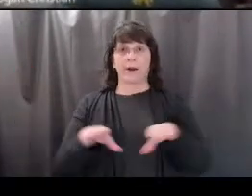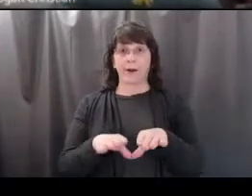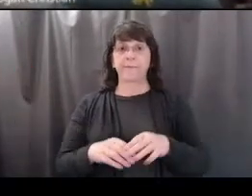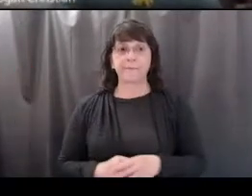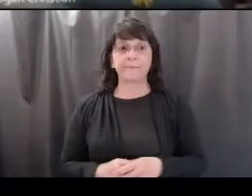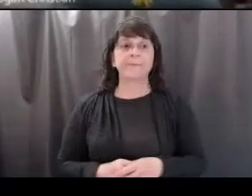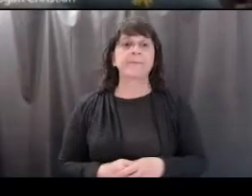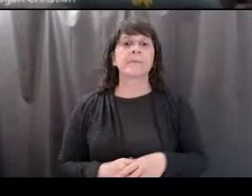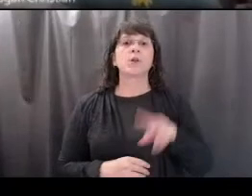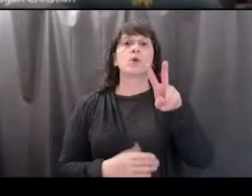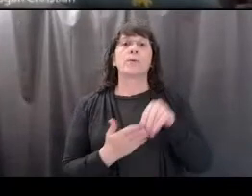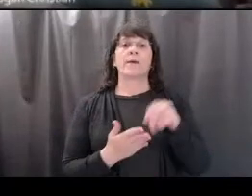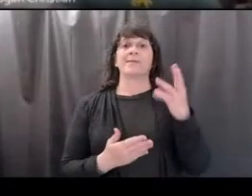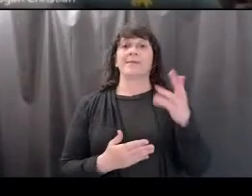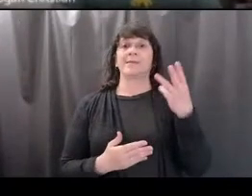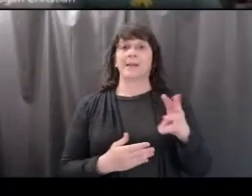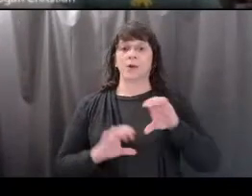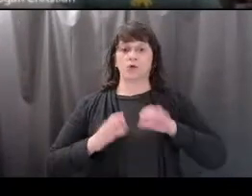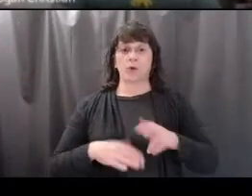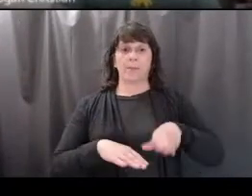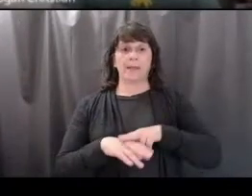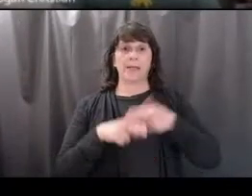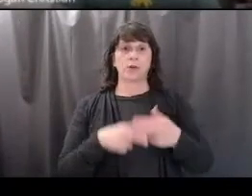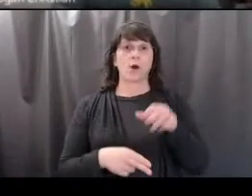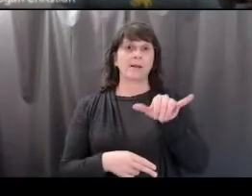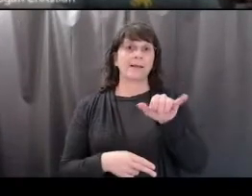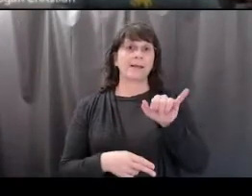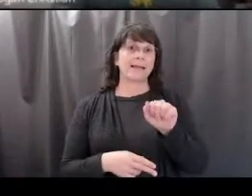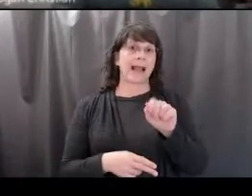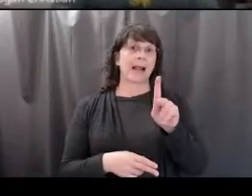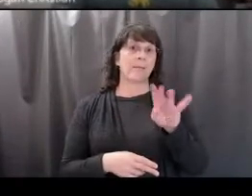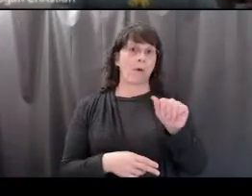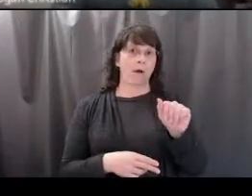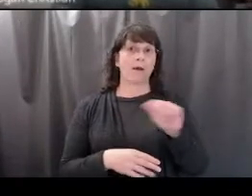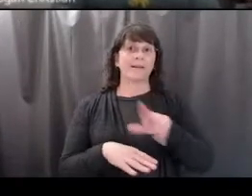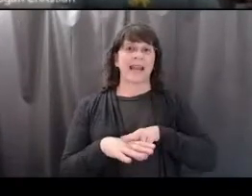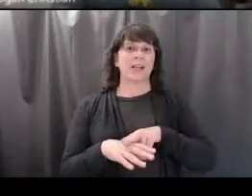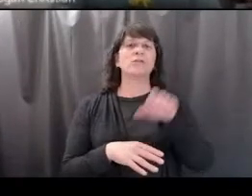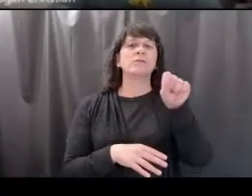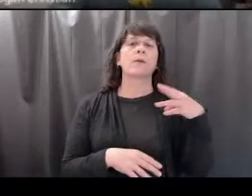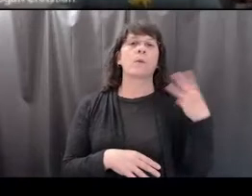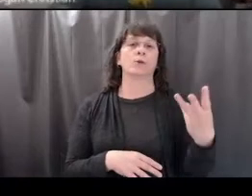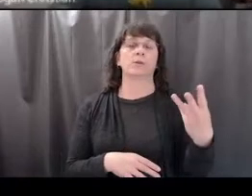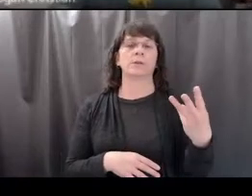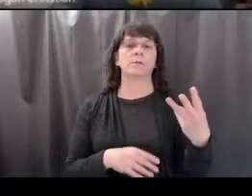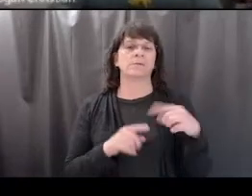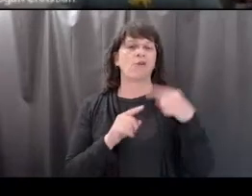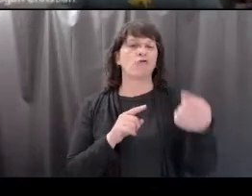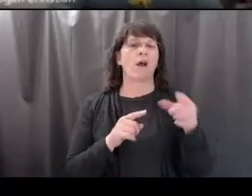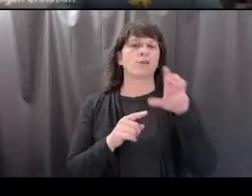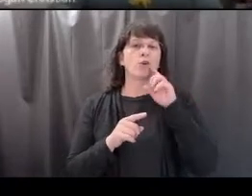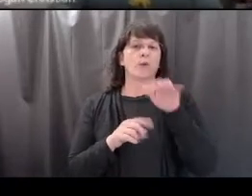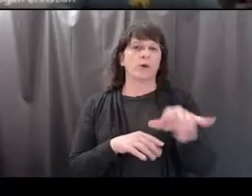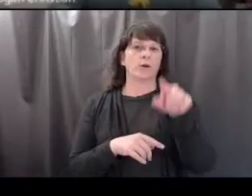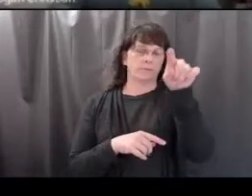So in 2016, a tribal nation called the Yakima Nation, which is in southern Washington, just across the Columbia River